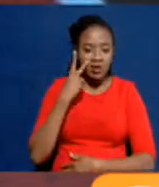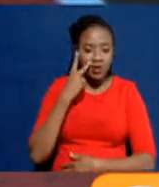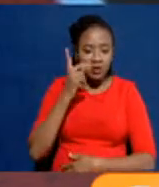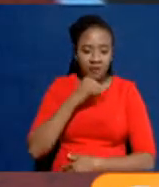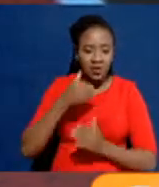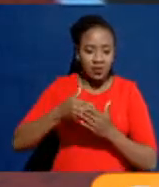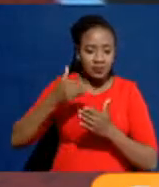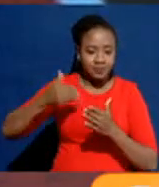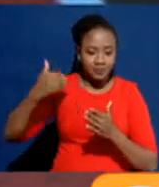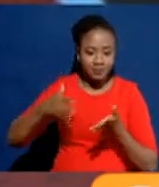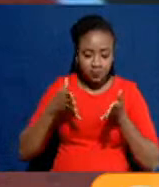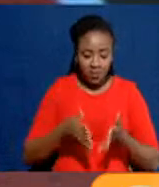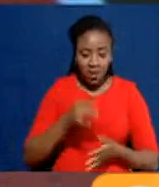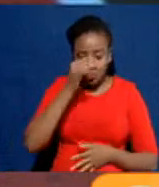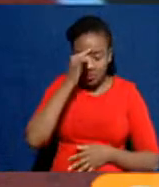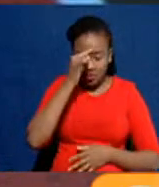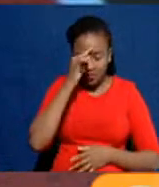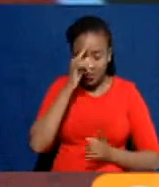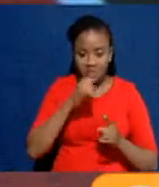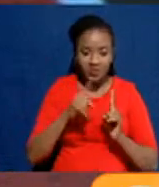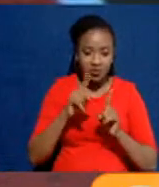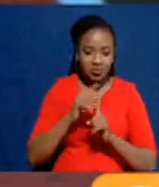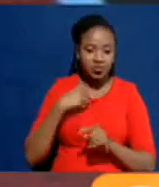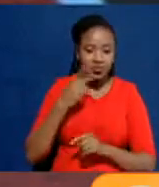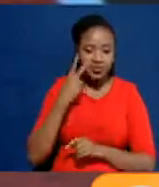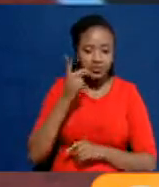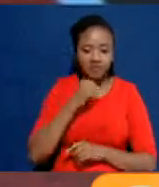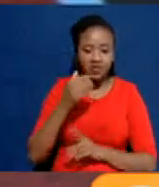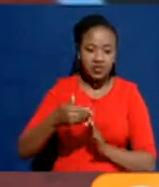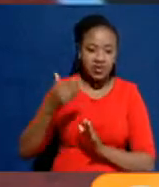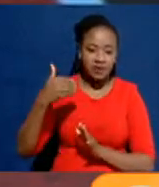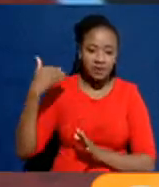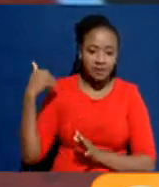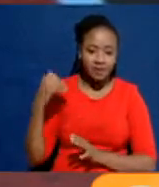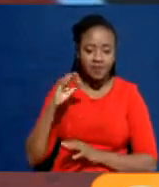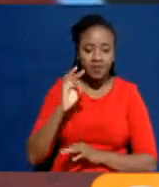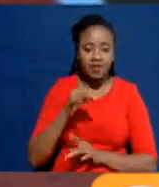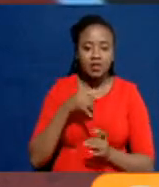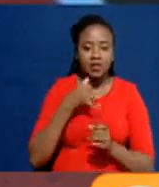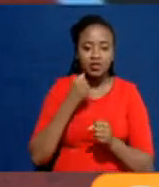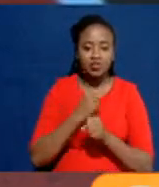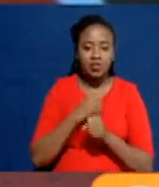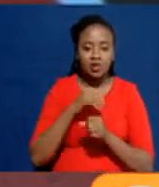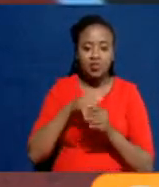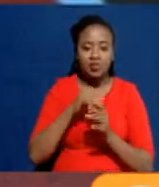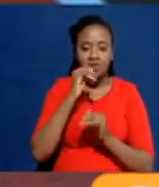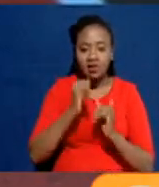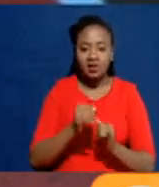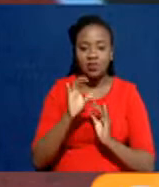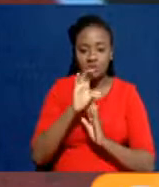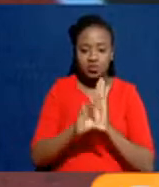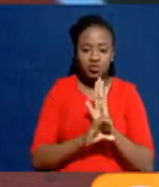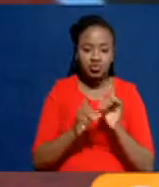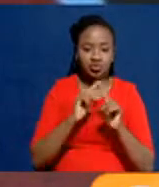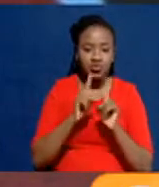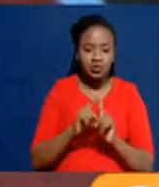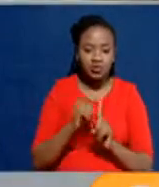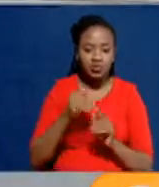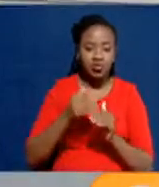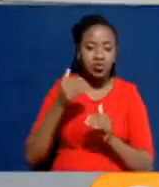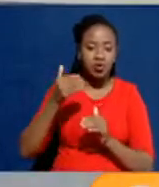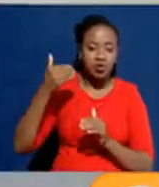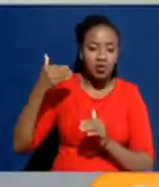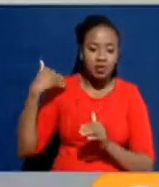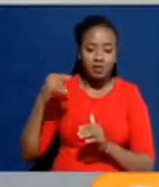in this current administration, but in the last three that have operated under this new constitution. And, and Yvonne, on the same about the previous administration